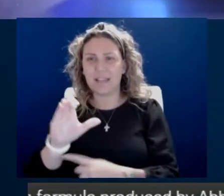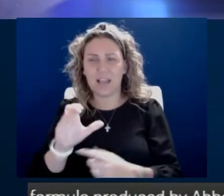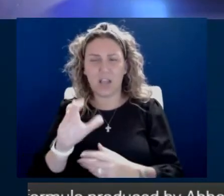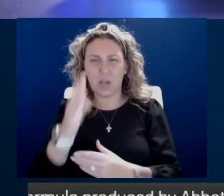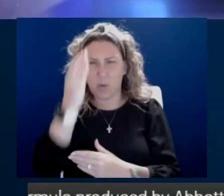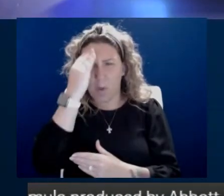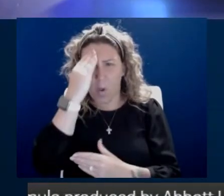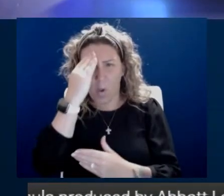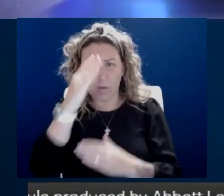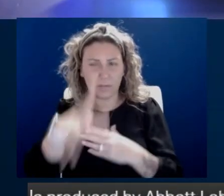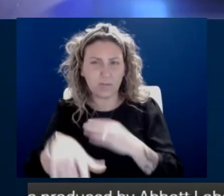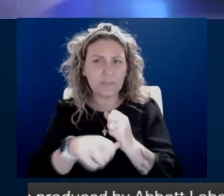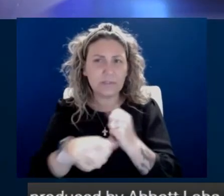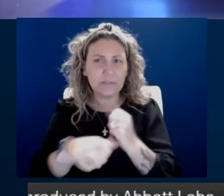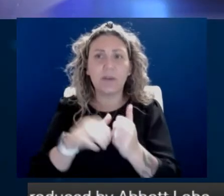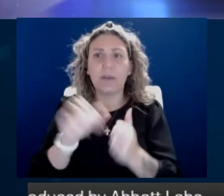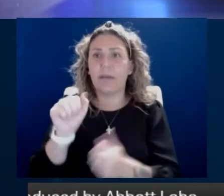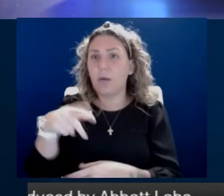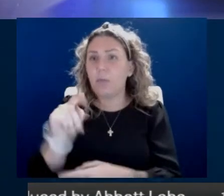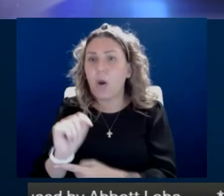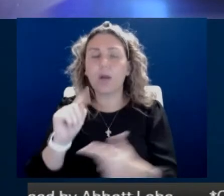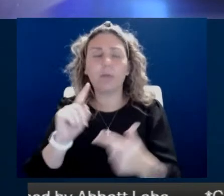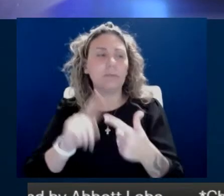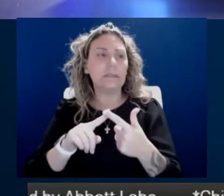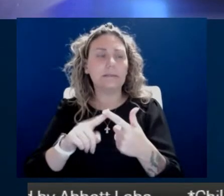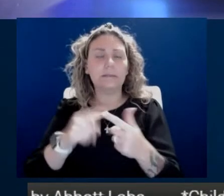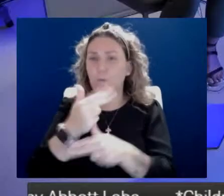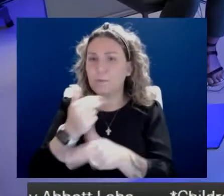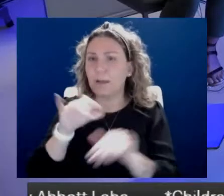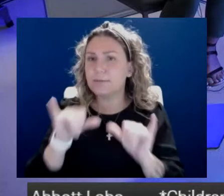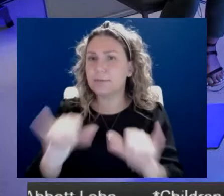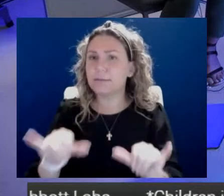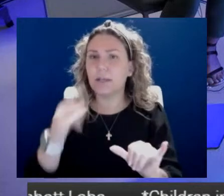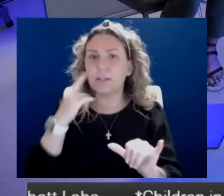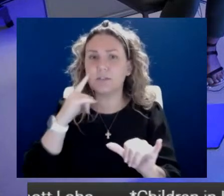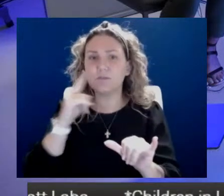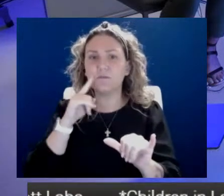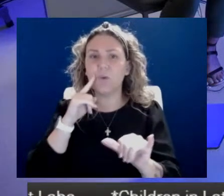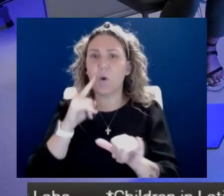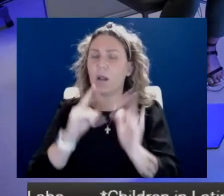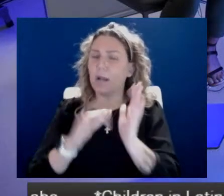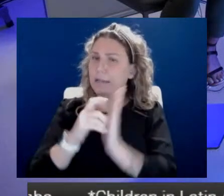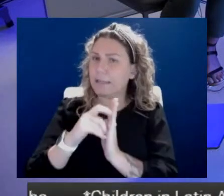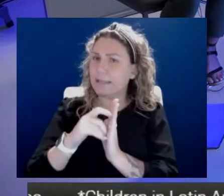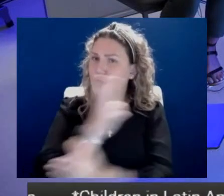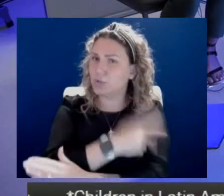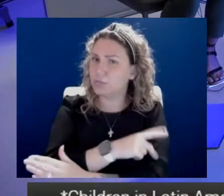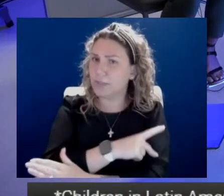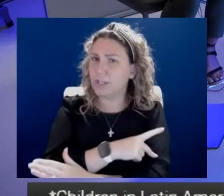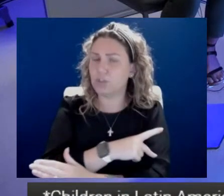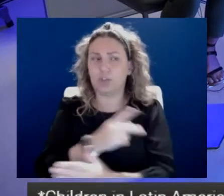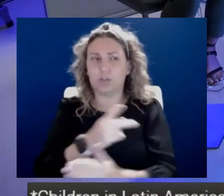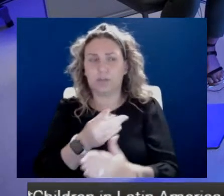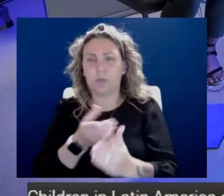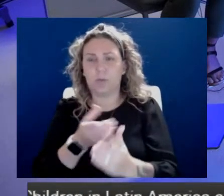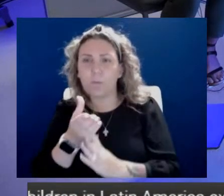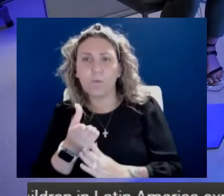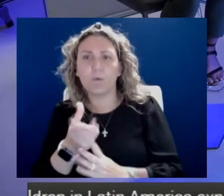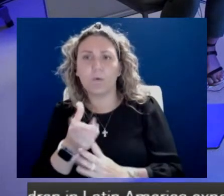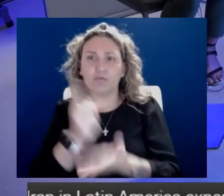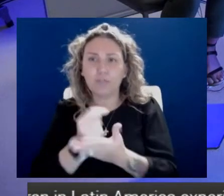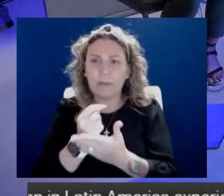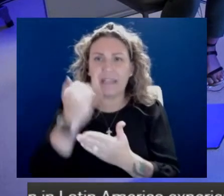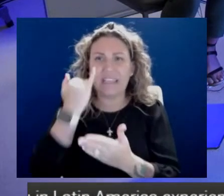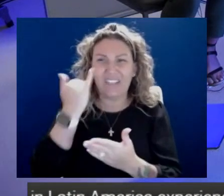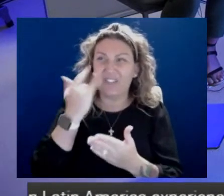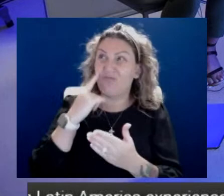apartments or hotel stays for cancer patients undergoing treatment, whether they live nearby or out